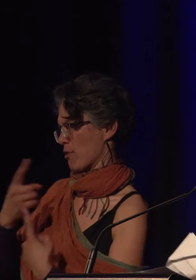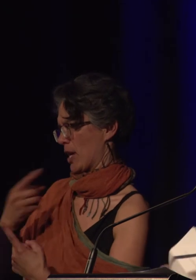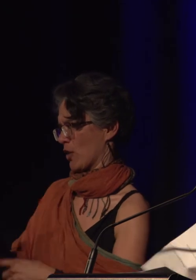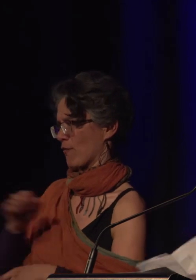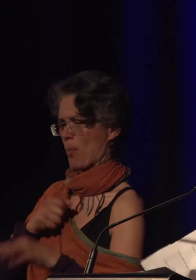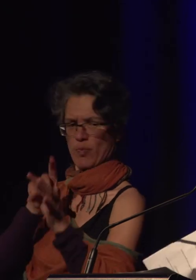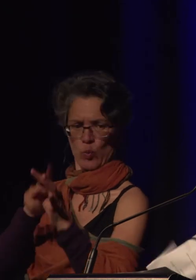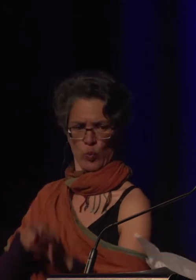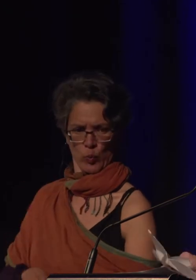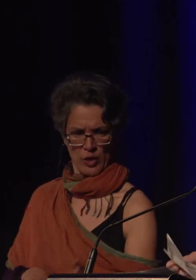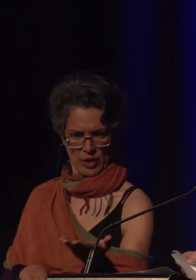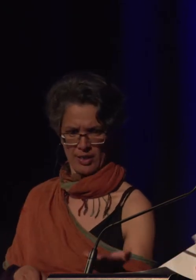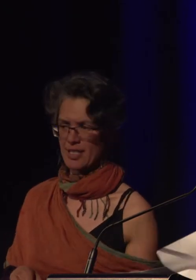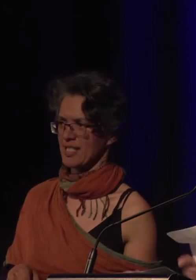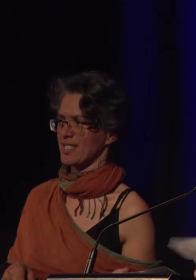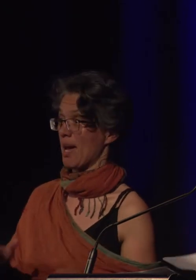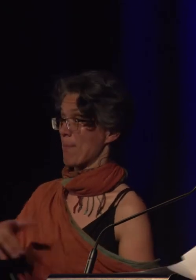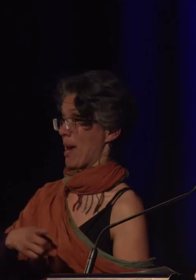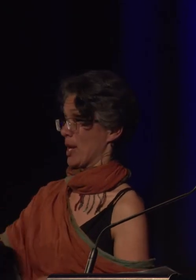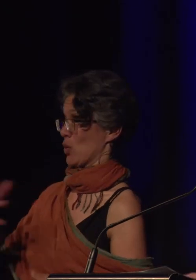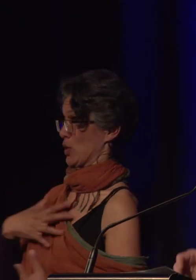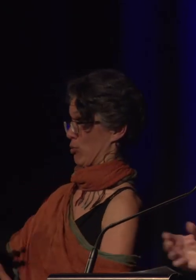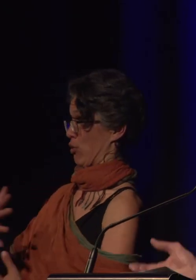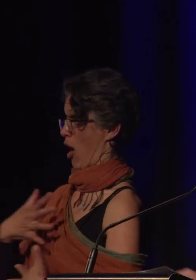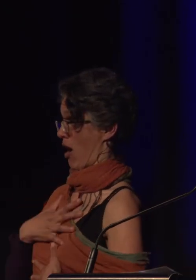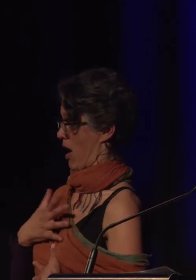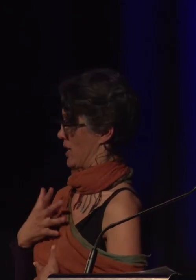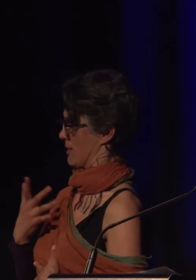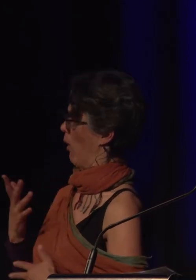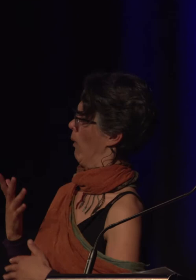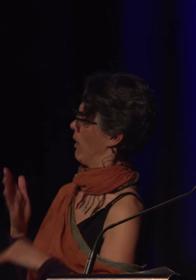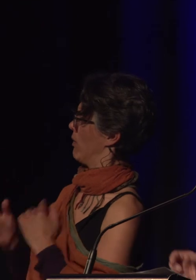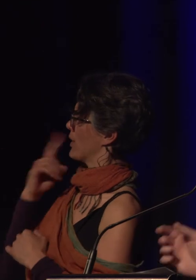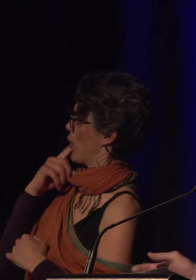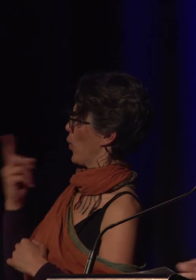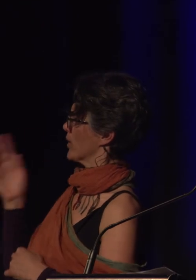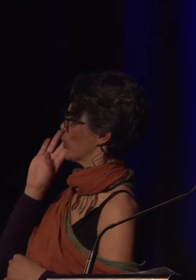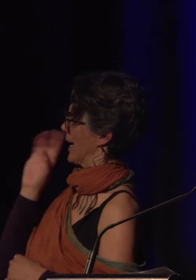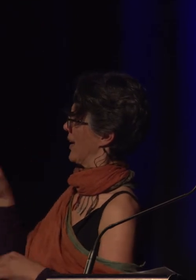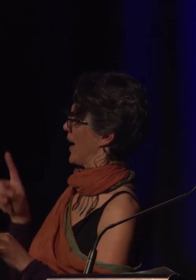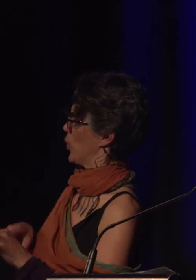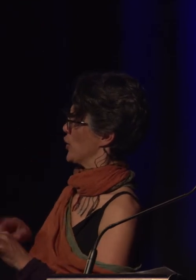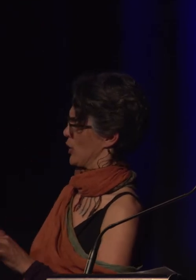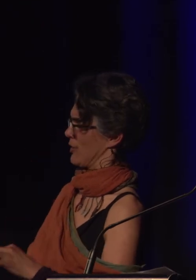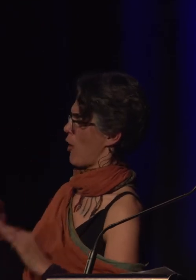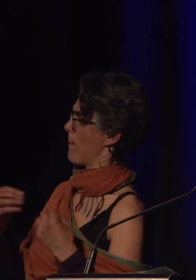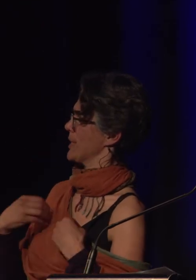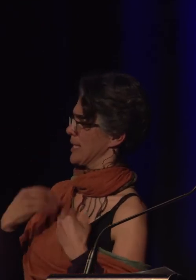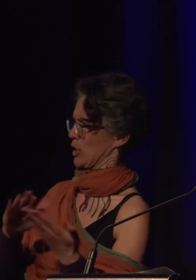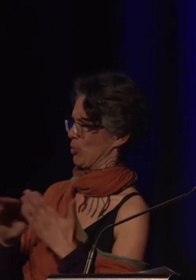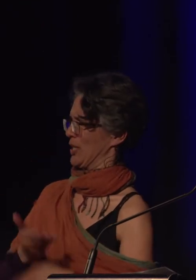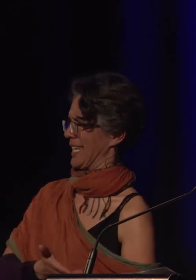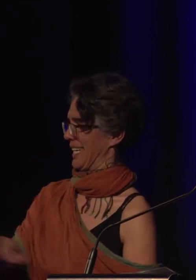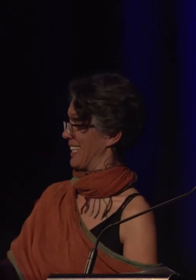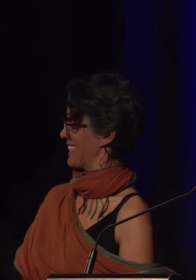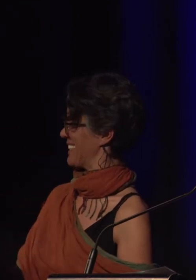So you may be surprised, because they may not be the kind of questions you'd expect to come out of a business community, but this is